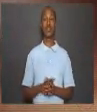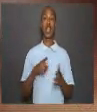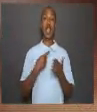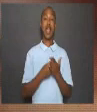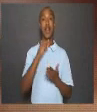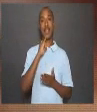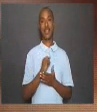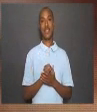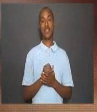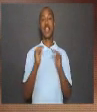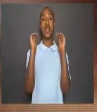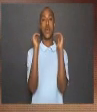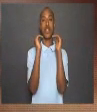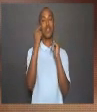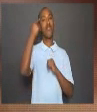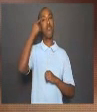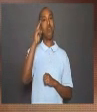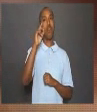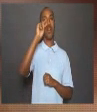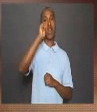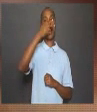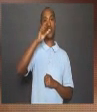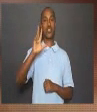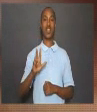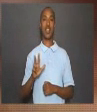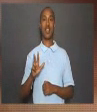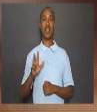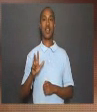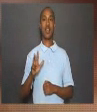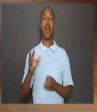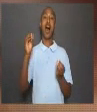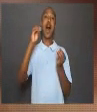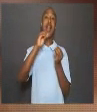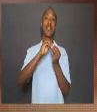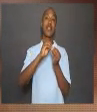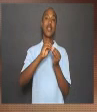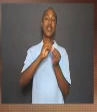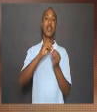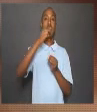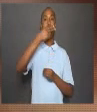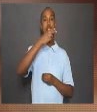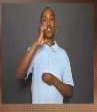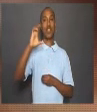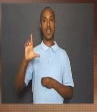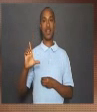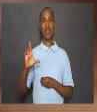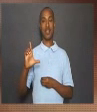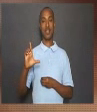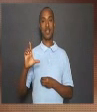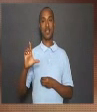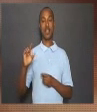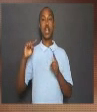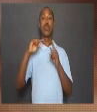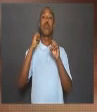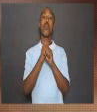Here is the equation for ammonia added to hydrogen chloride